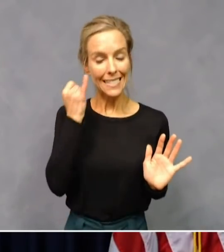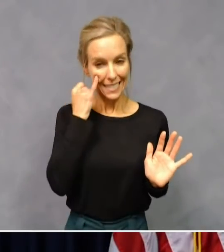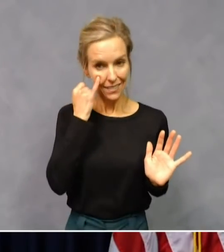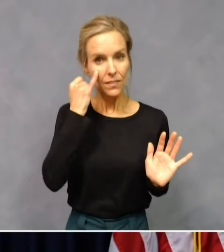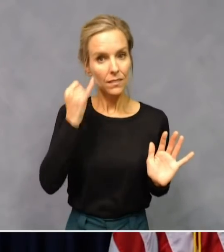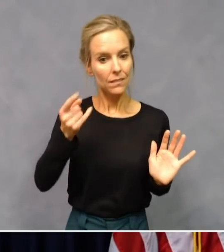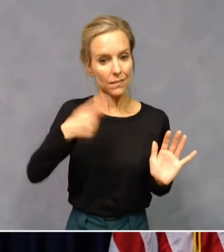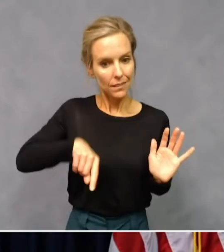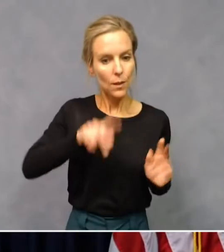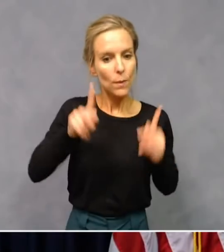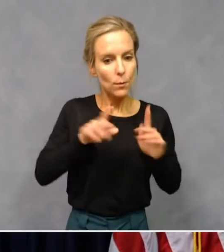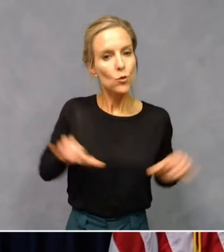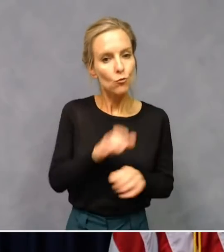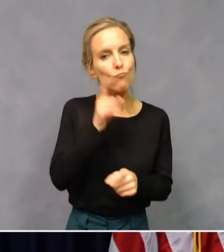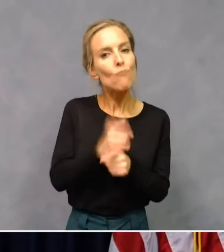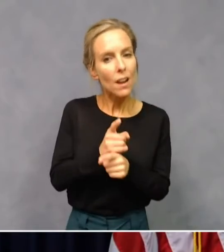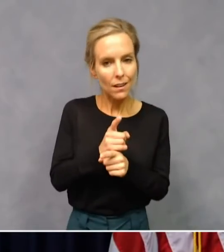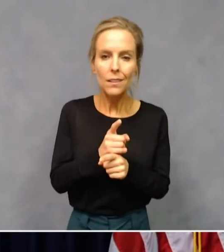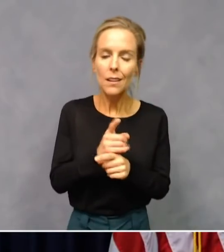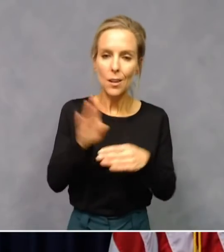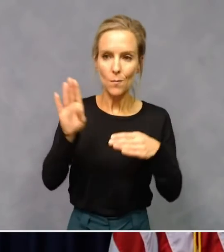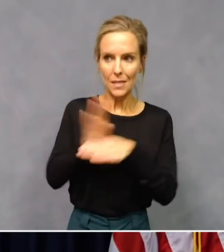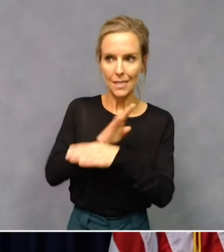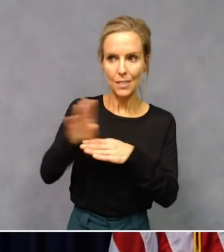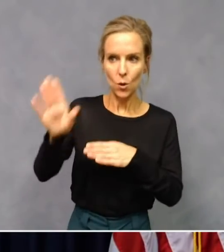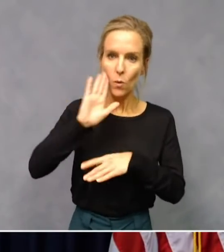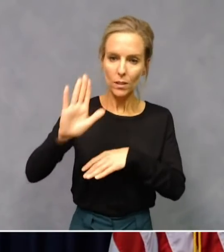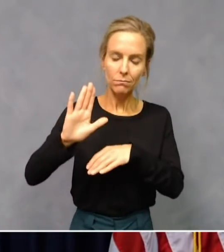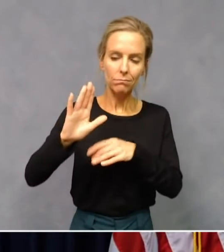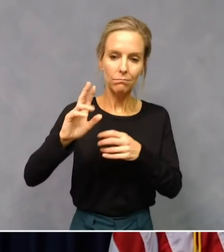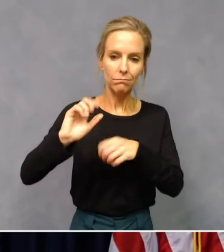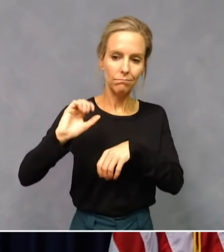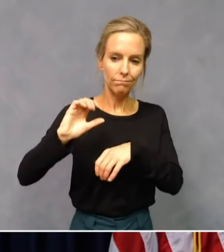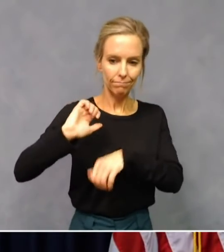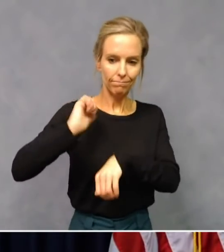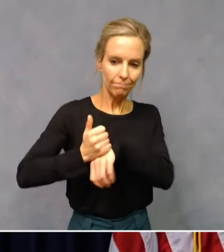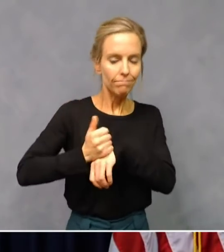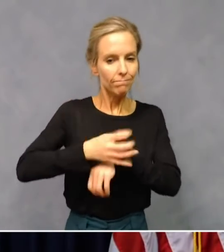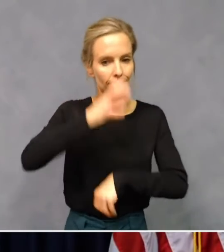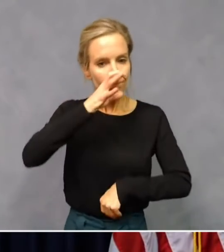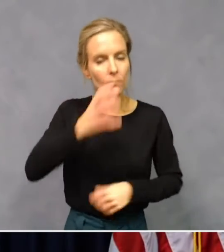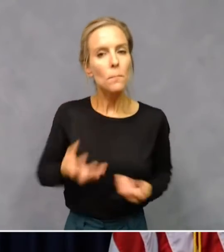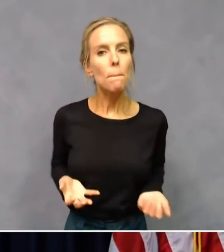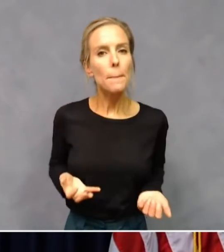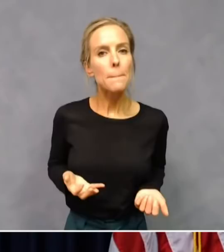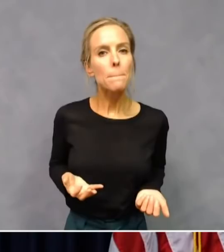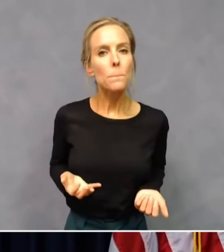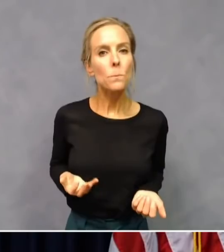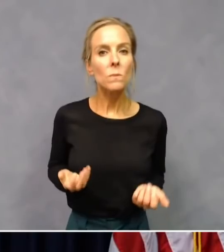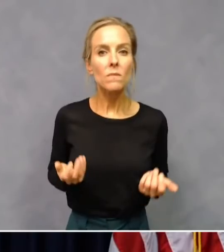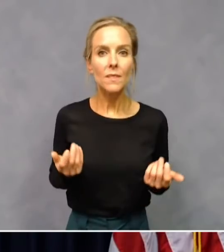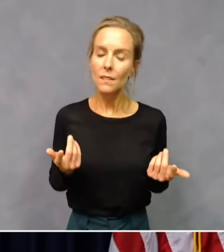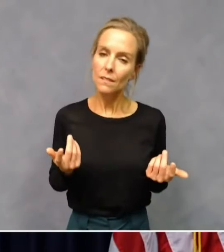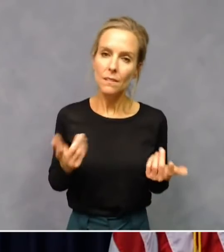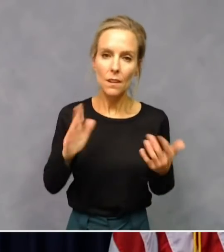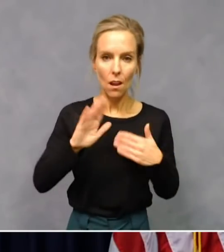the right thing and if businesses will enforce it. So a lot of it is it's all in the hands